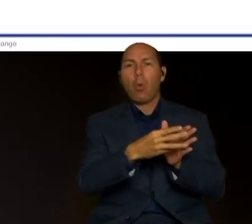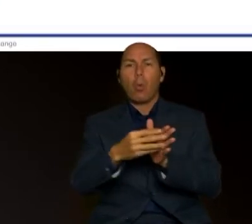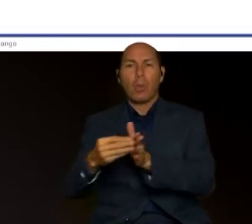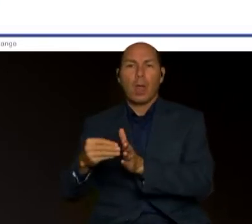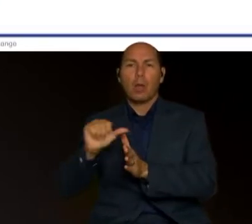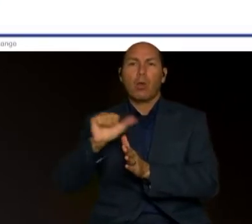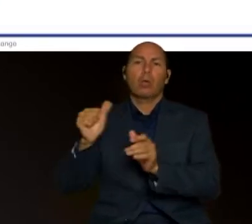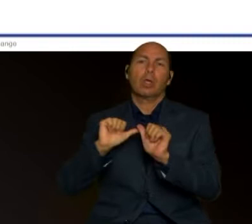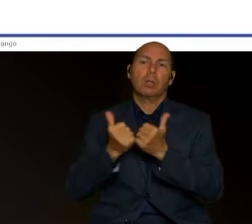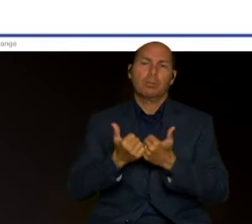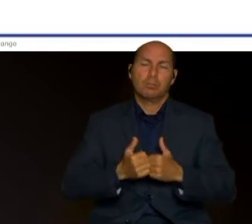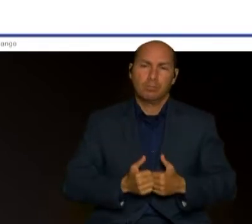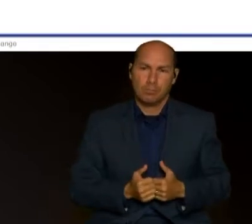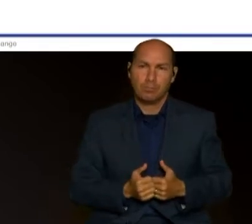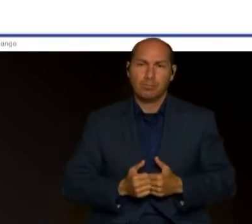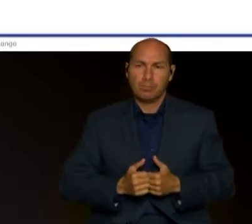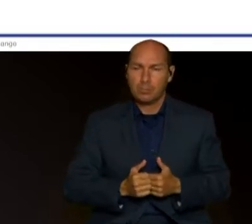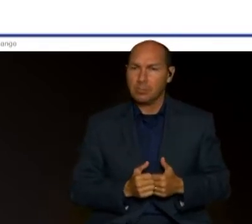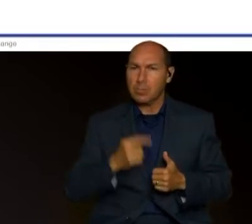of the agencies